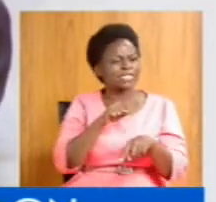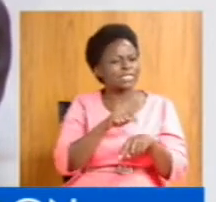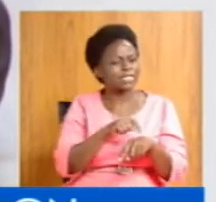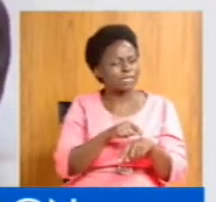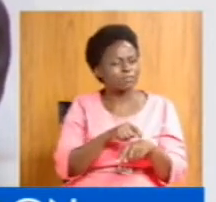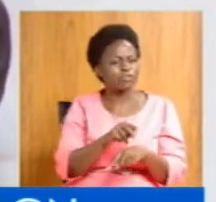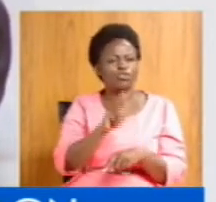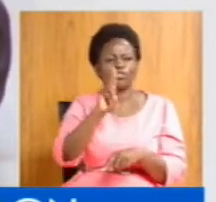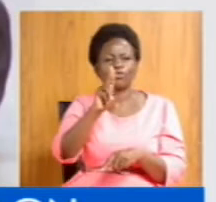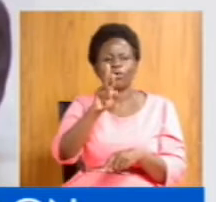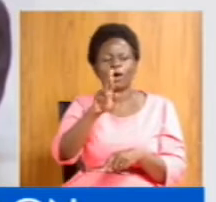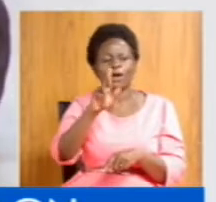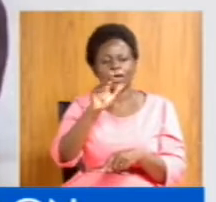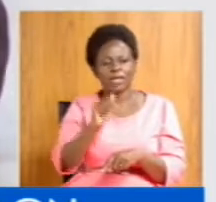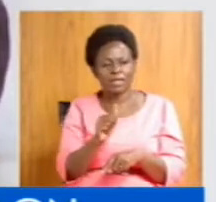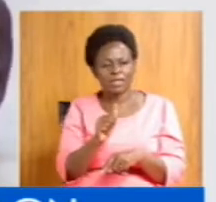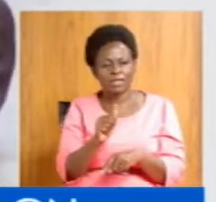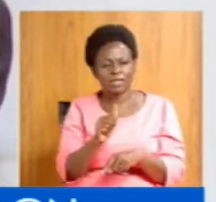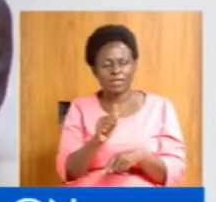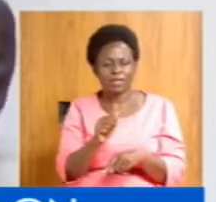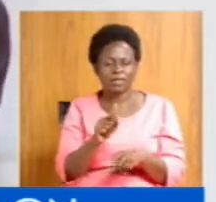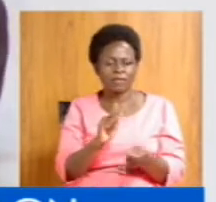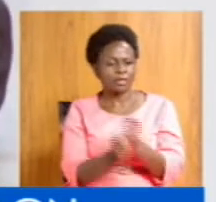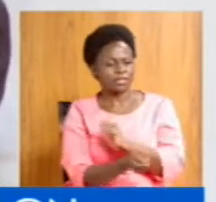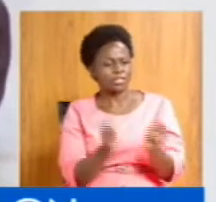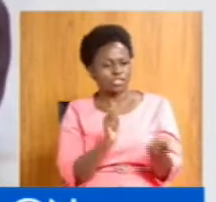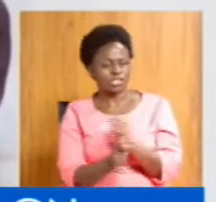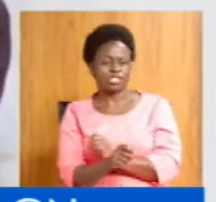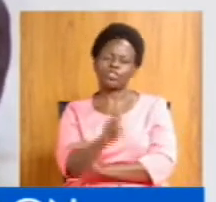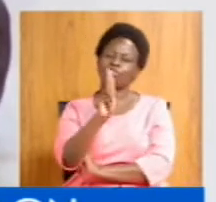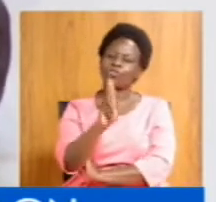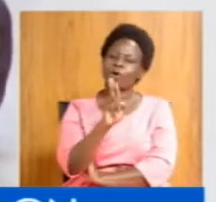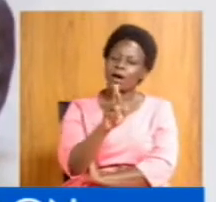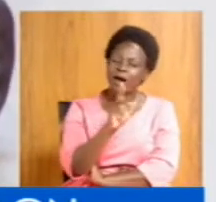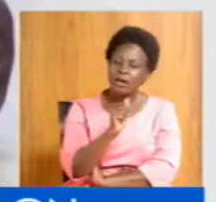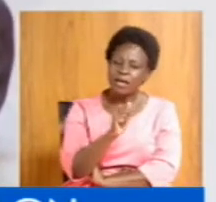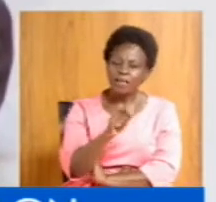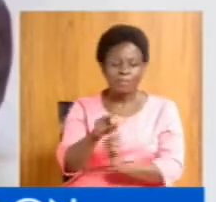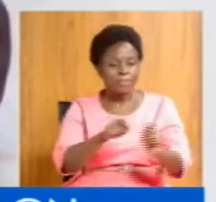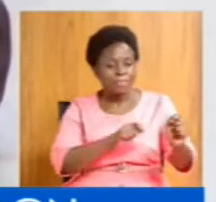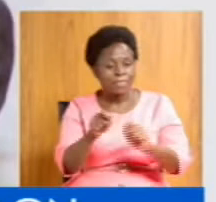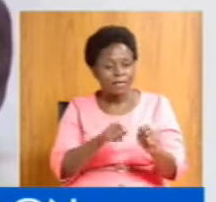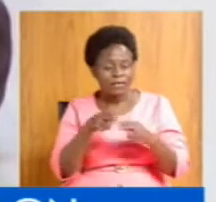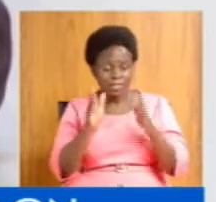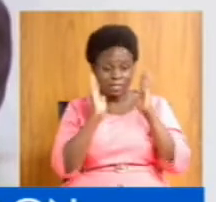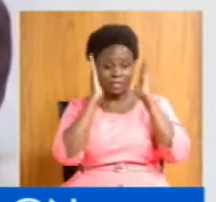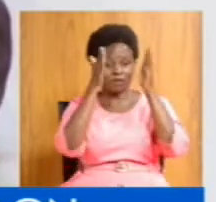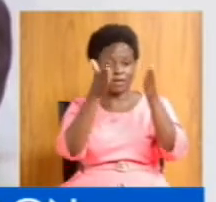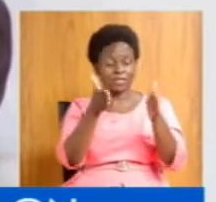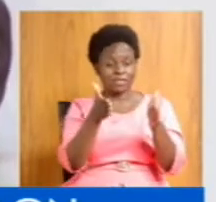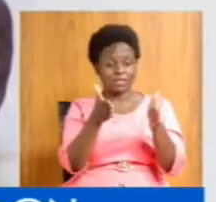URA because there have been changes in URA where administration started focusing